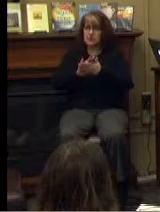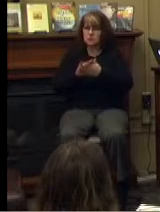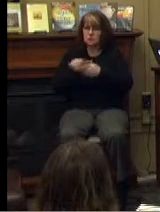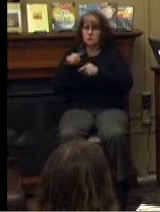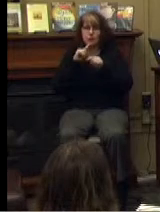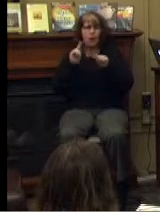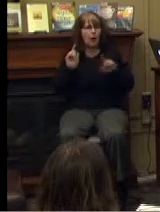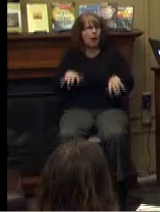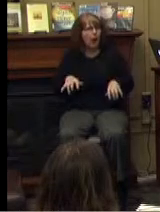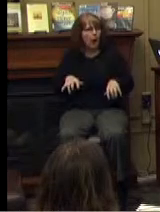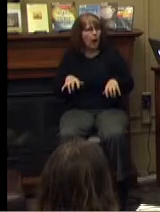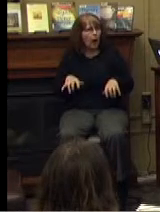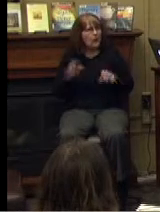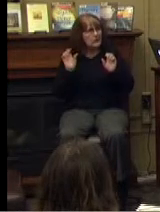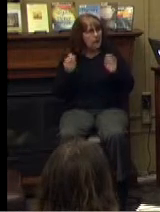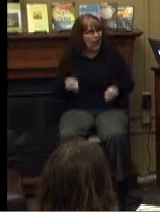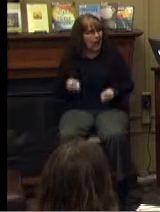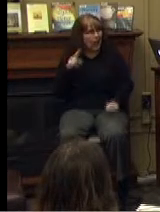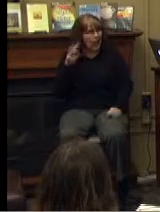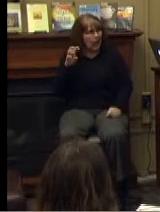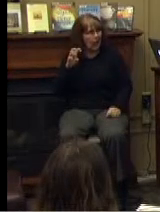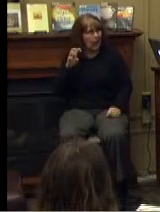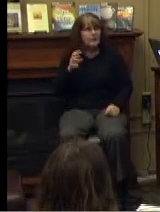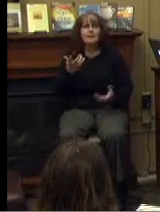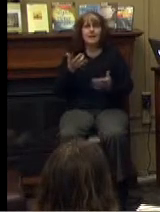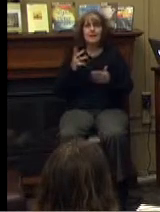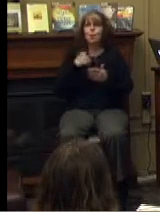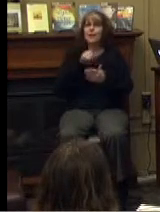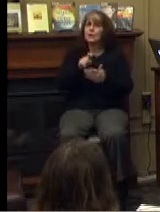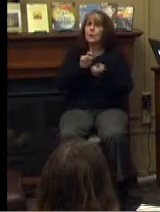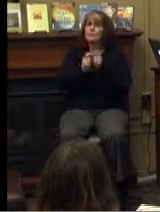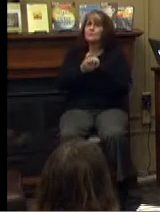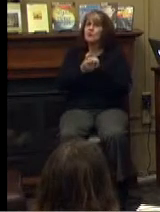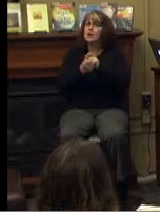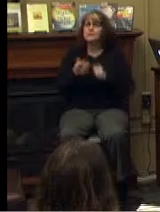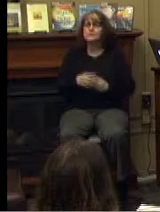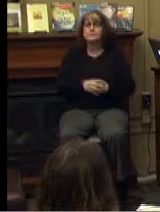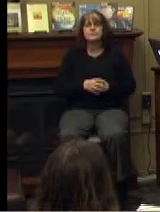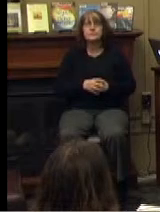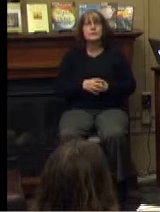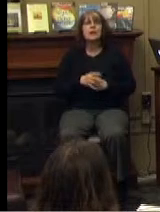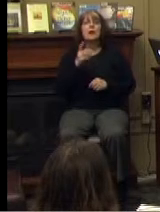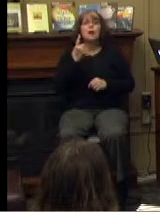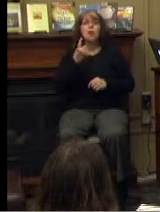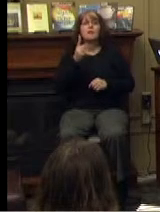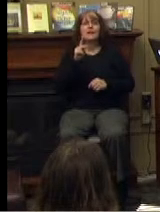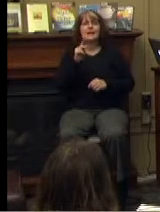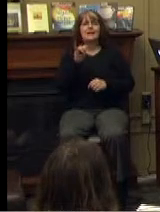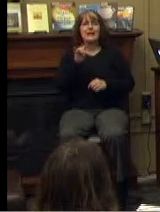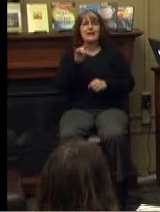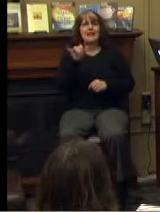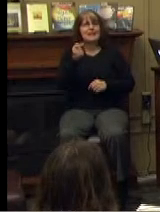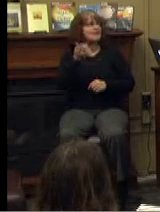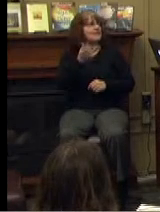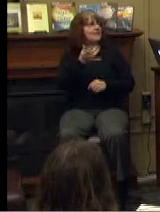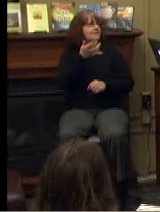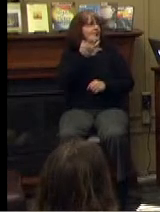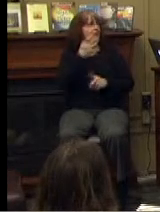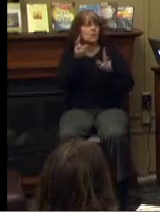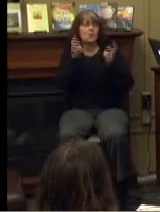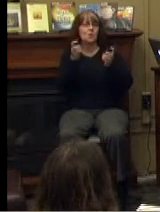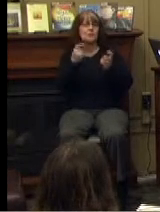make a difference? How can we make those changes? Now, this is one of Kitty's favorite quotes, and I say this